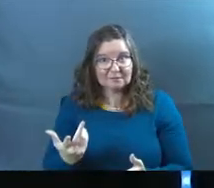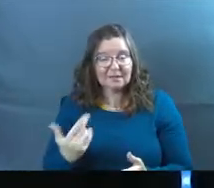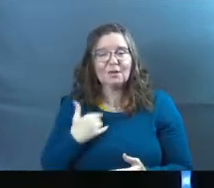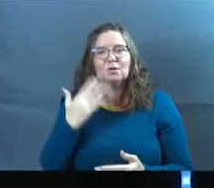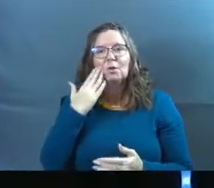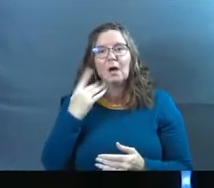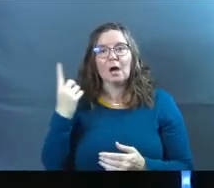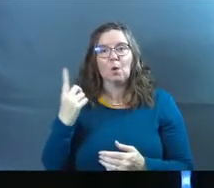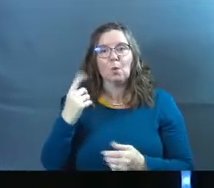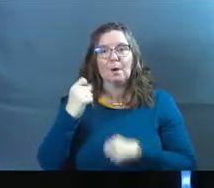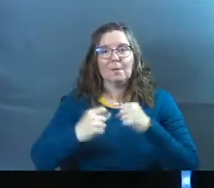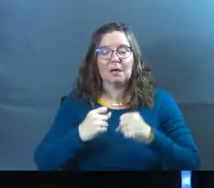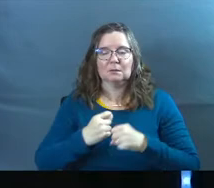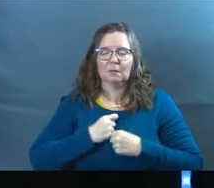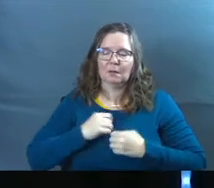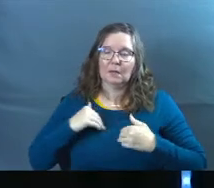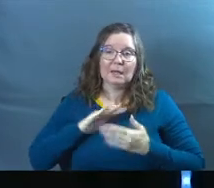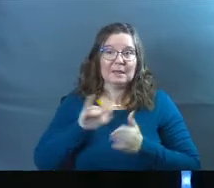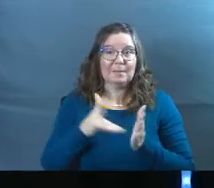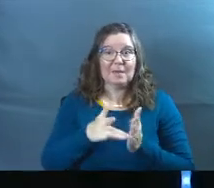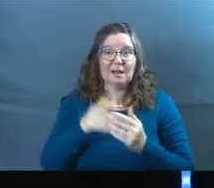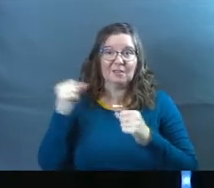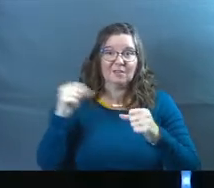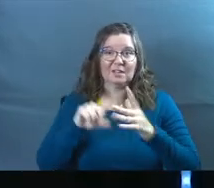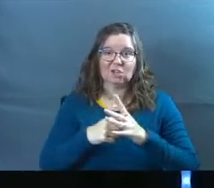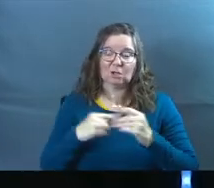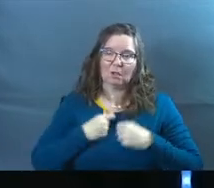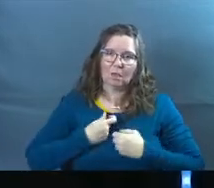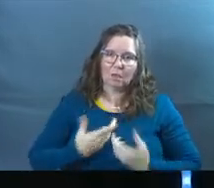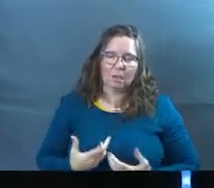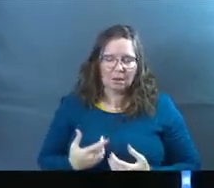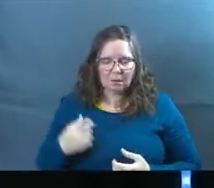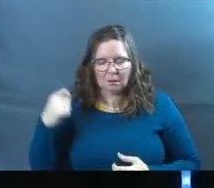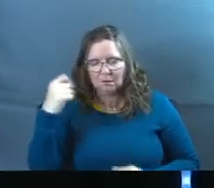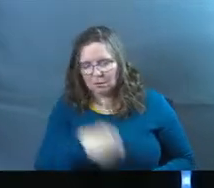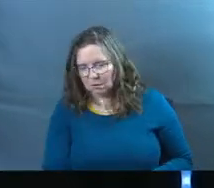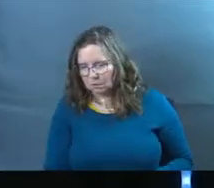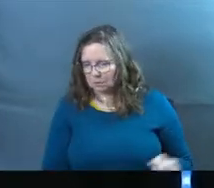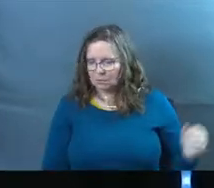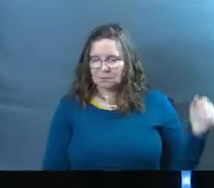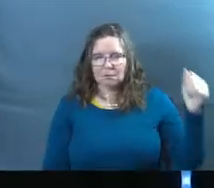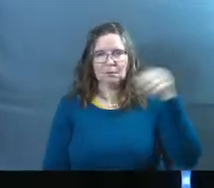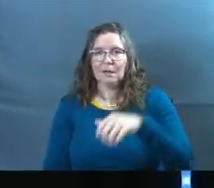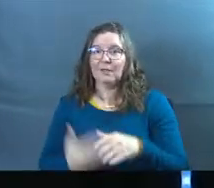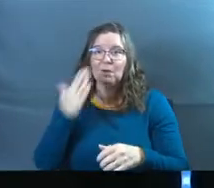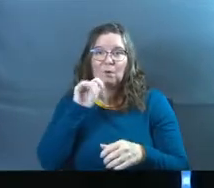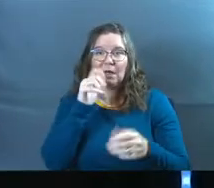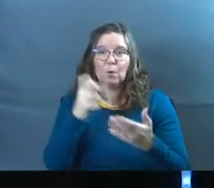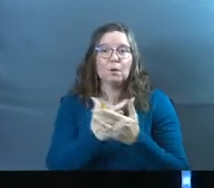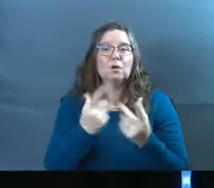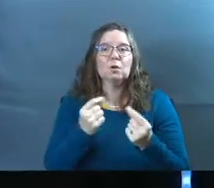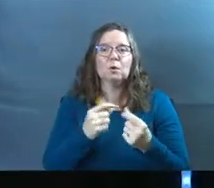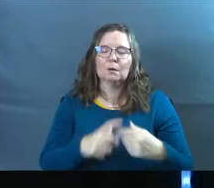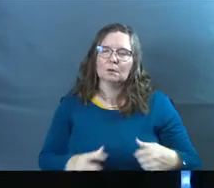And you know how one boxer, in the midst of the fight, starts to get exhausted, and they know they're not going to win, and what do they start